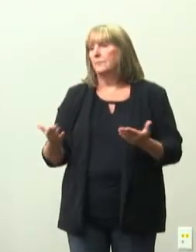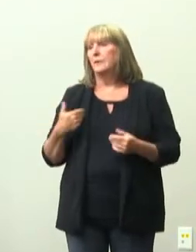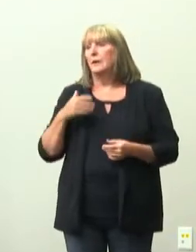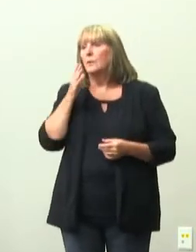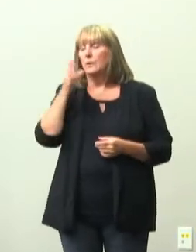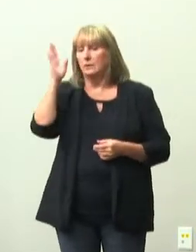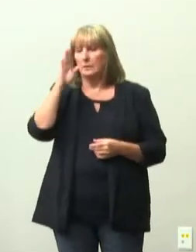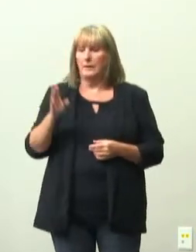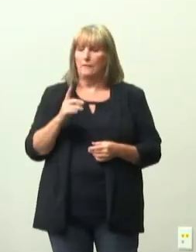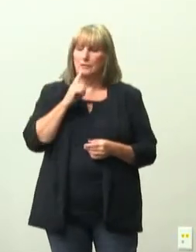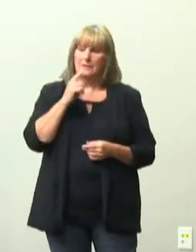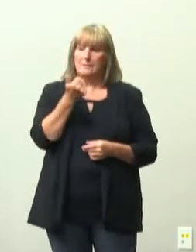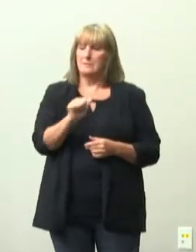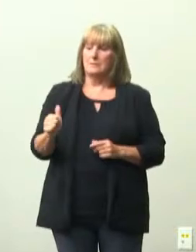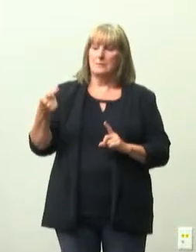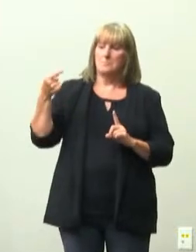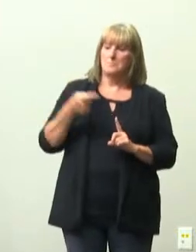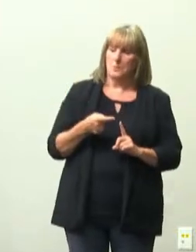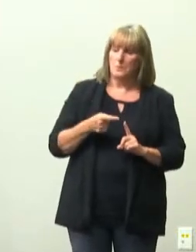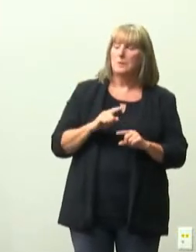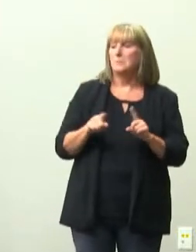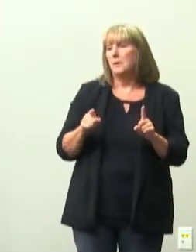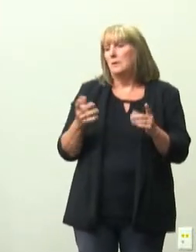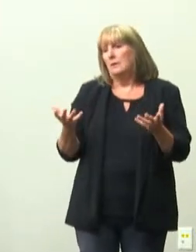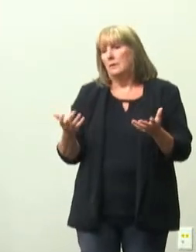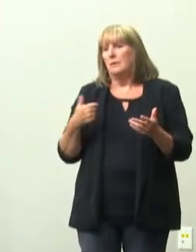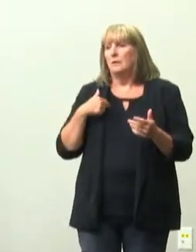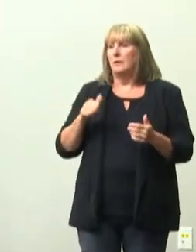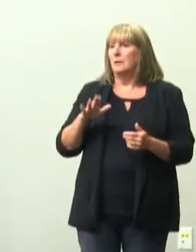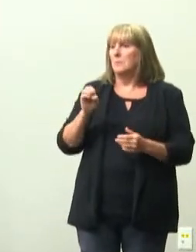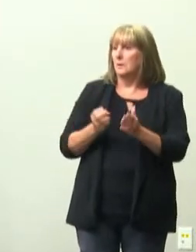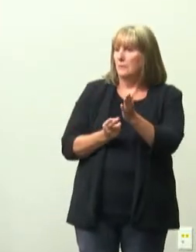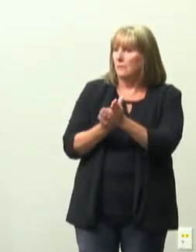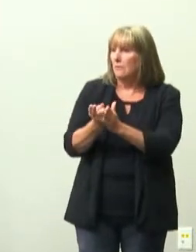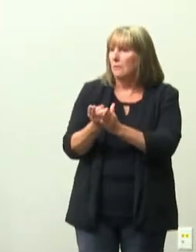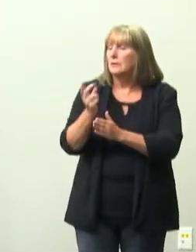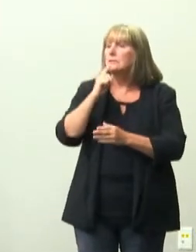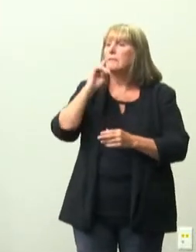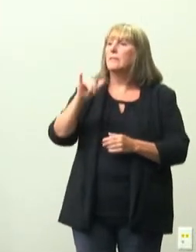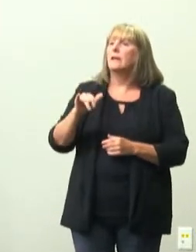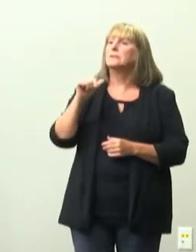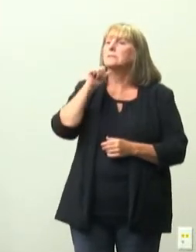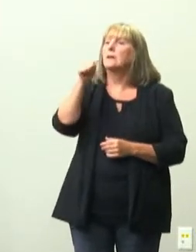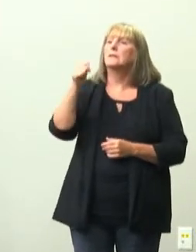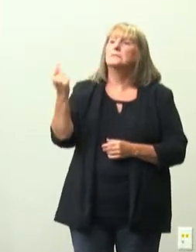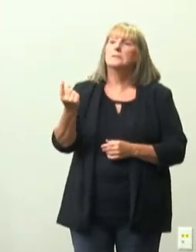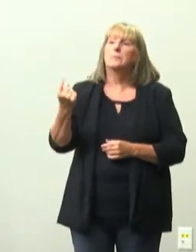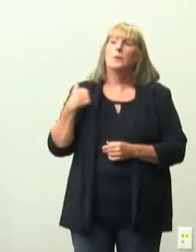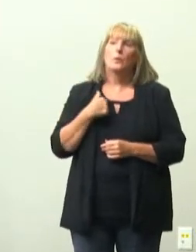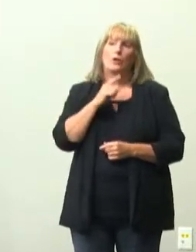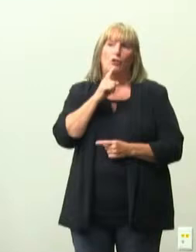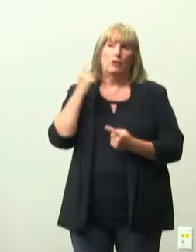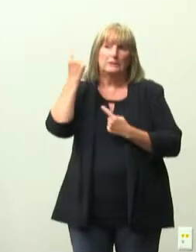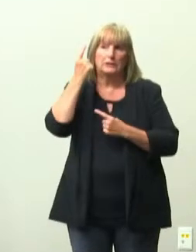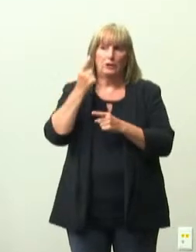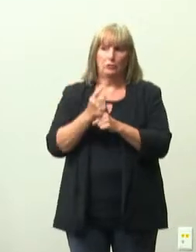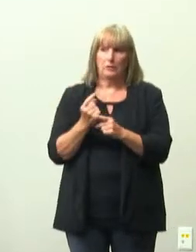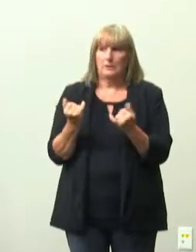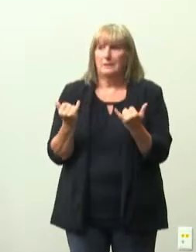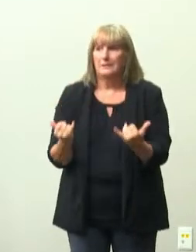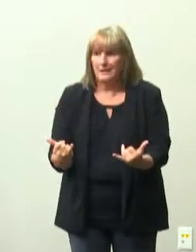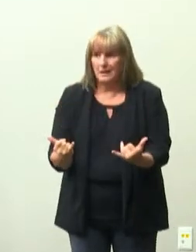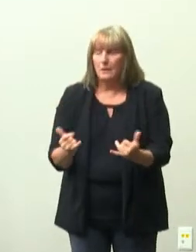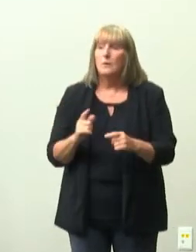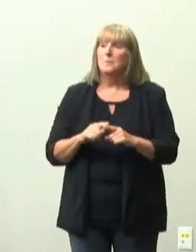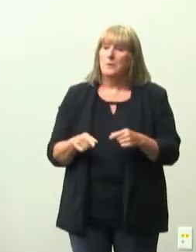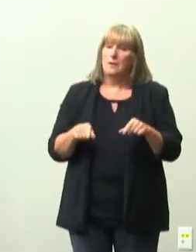never say at any point, but I can be very honest in saying that's not something we're considering at this point. But